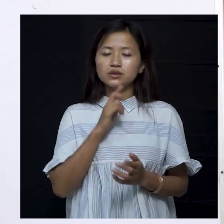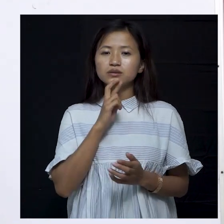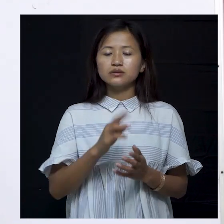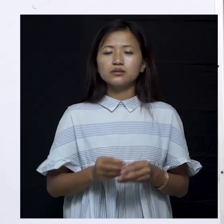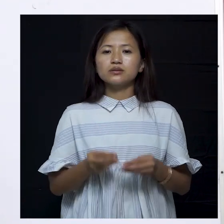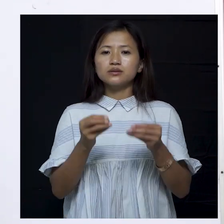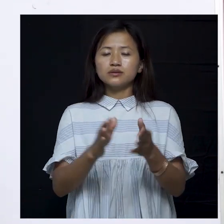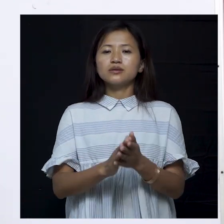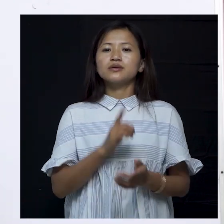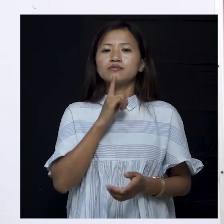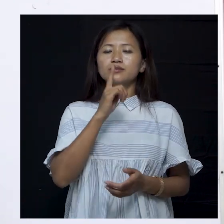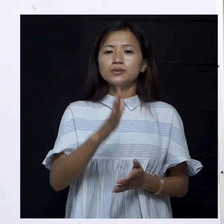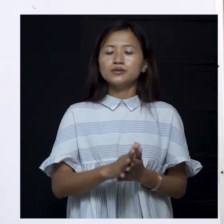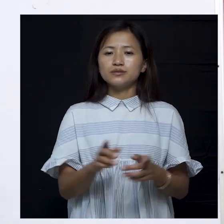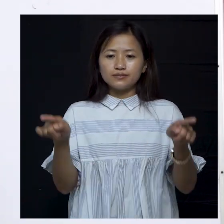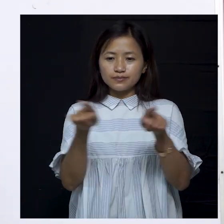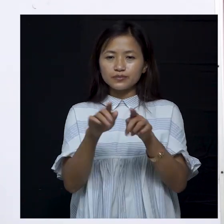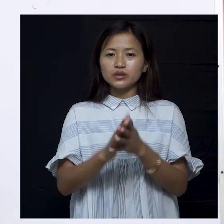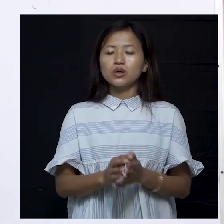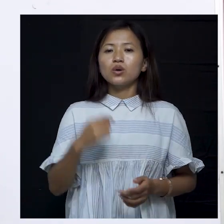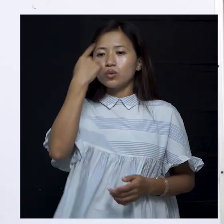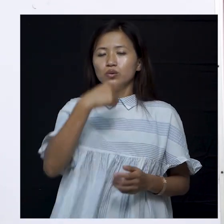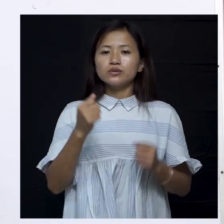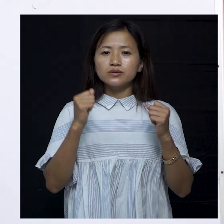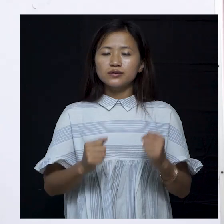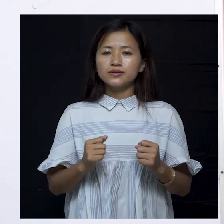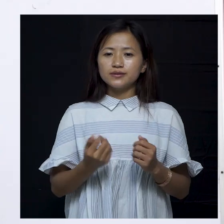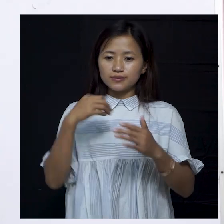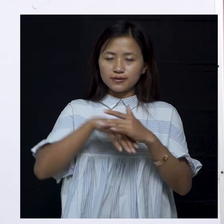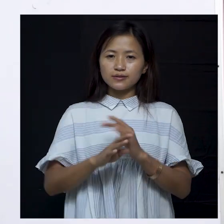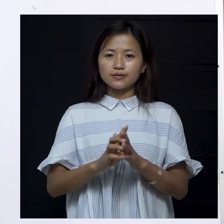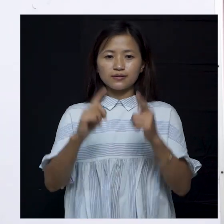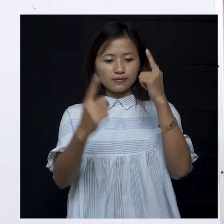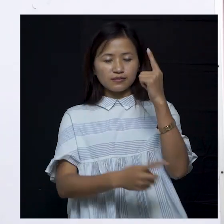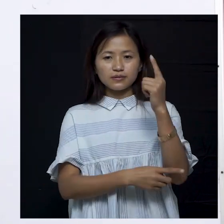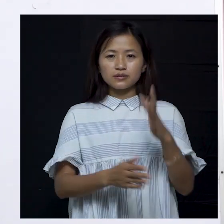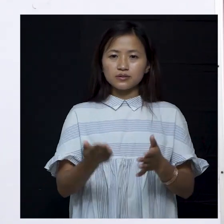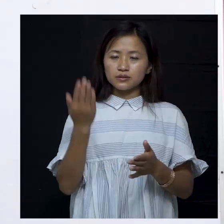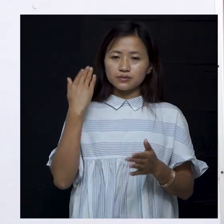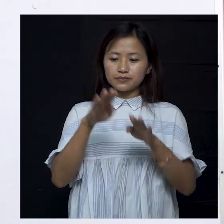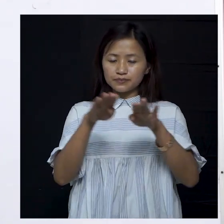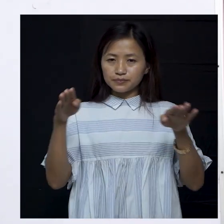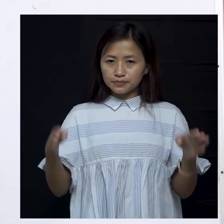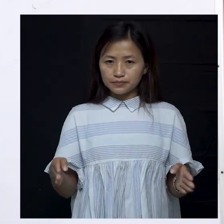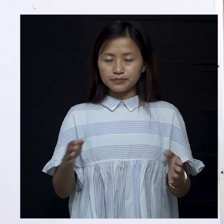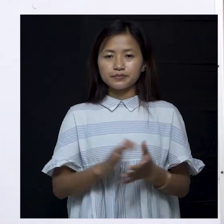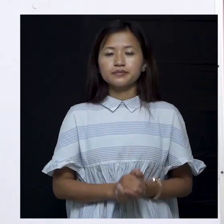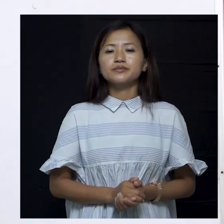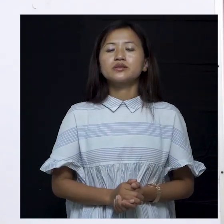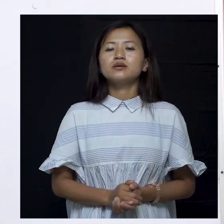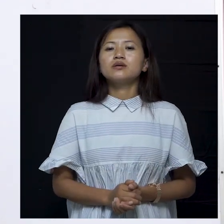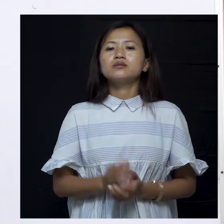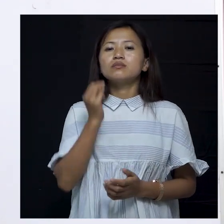an extra information like who is sitting in the last bench is actually not needed. You can say the boy is